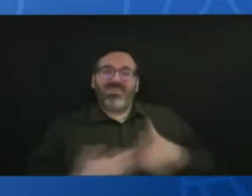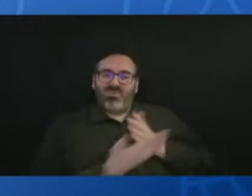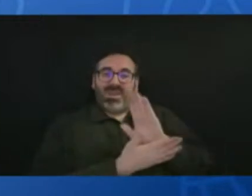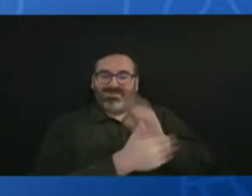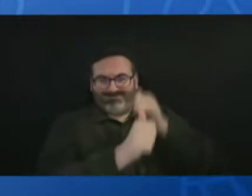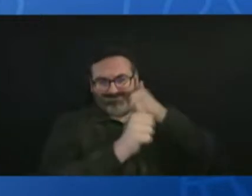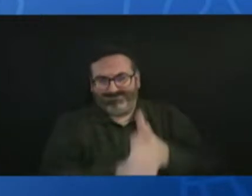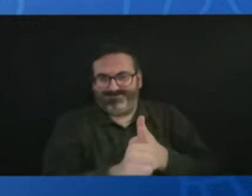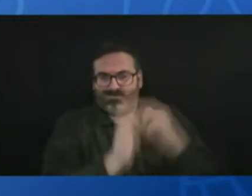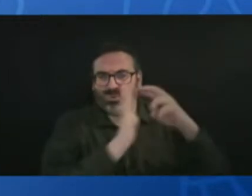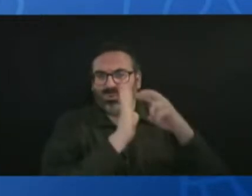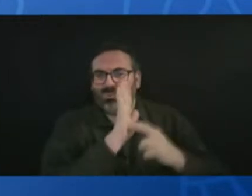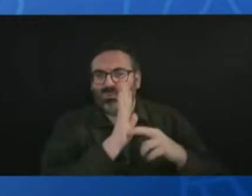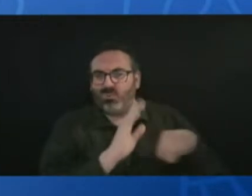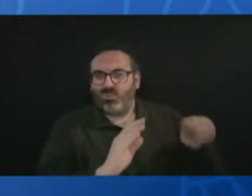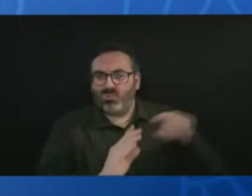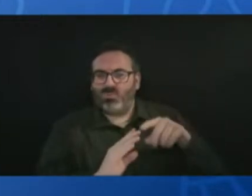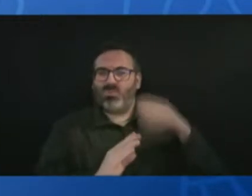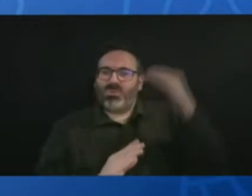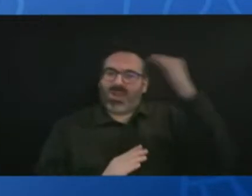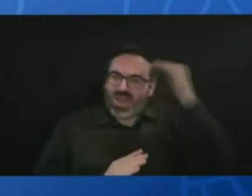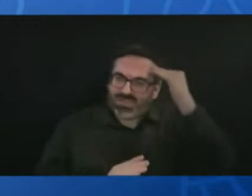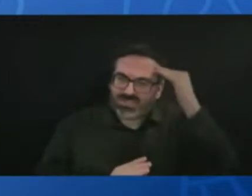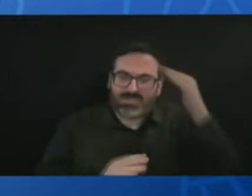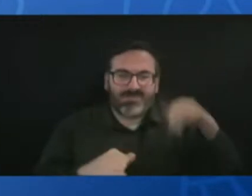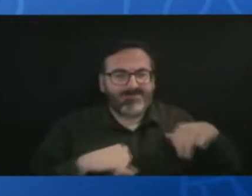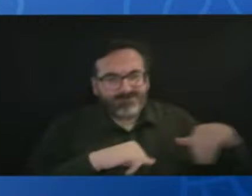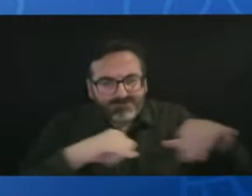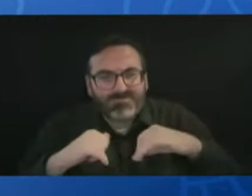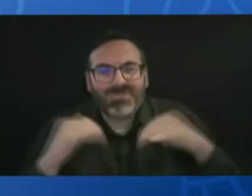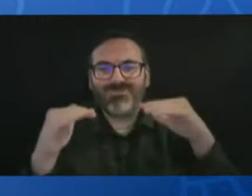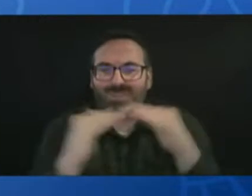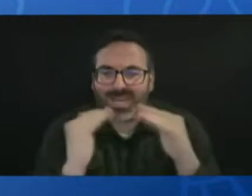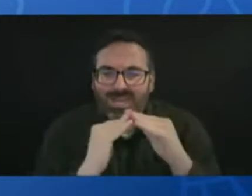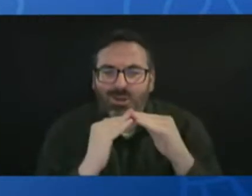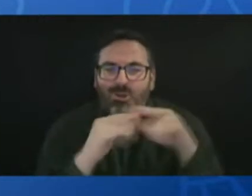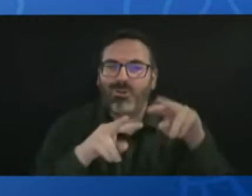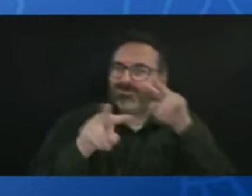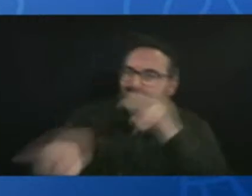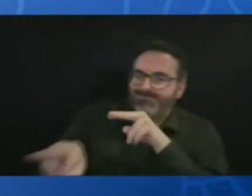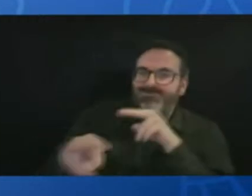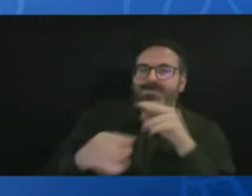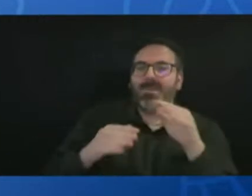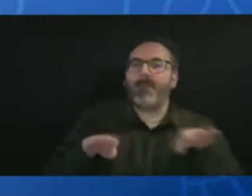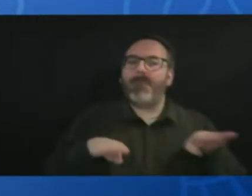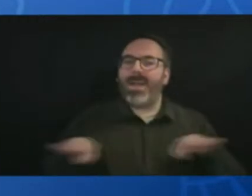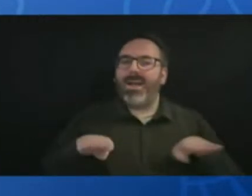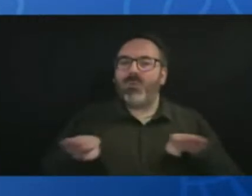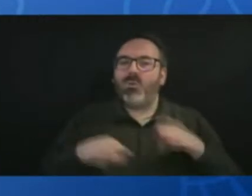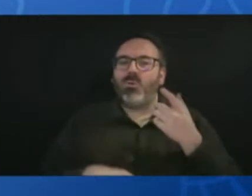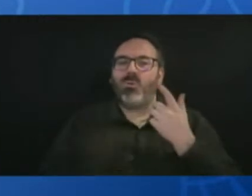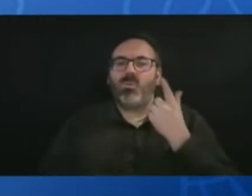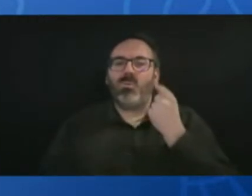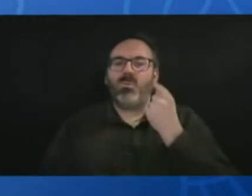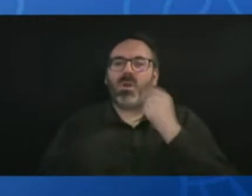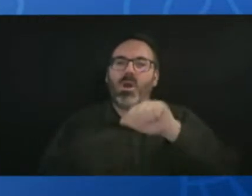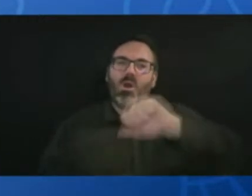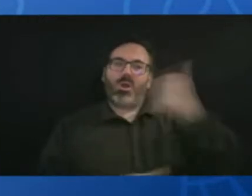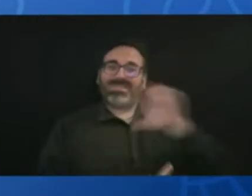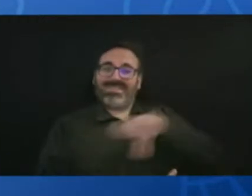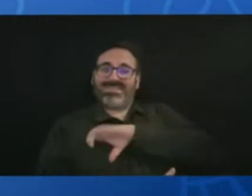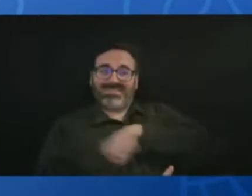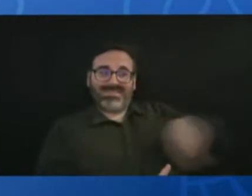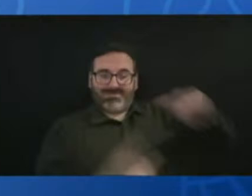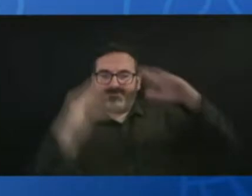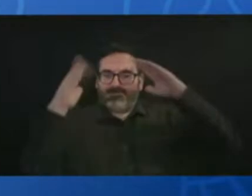cognizant and fair regarding the behavior and what their own citizens expect from their government. So I think that's a North Star for any